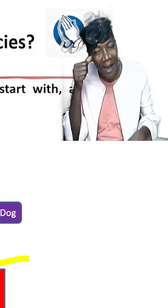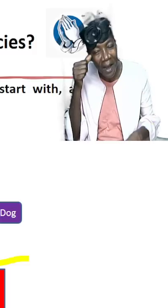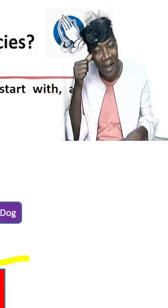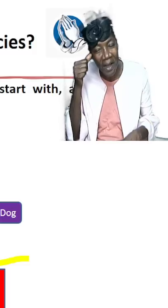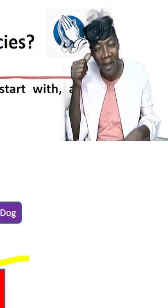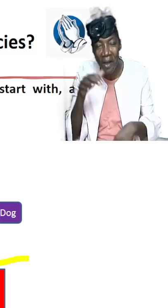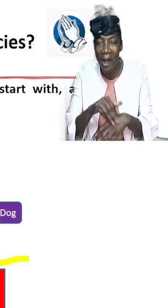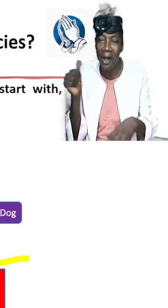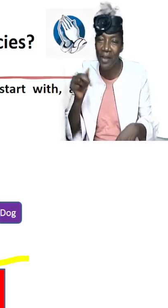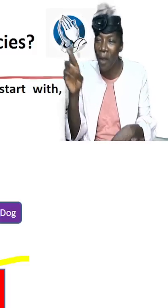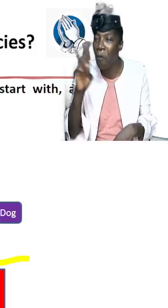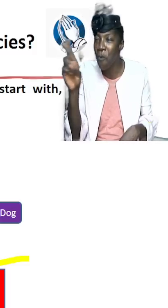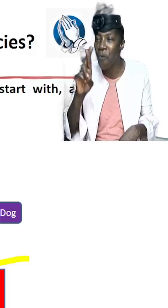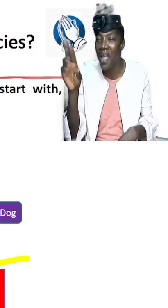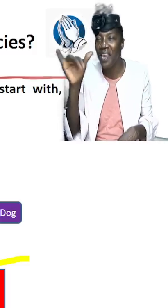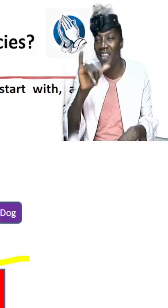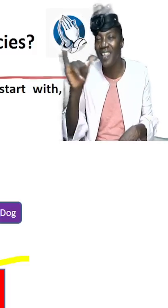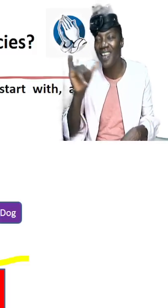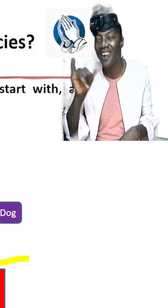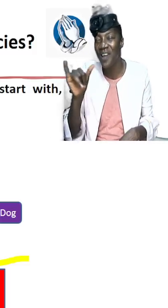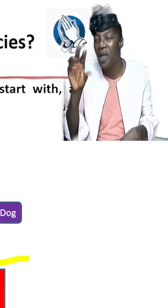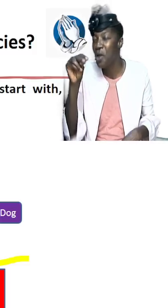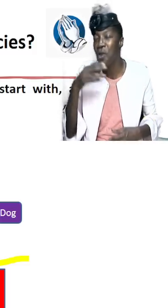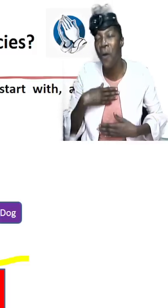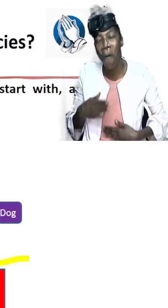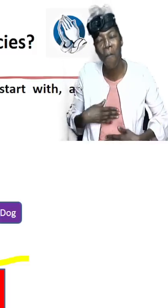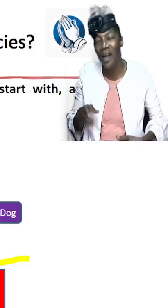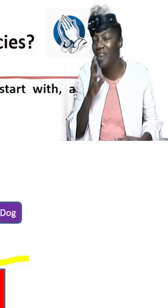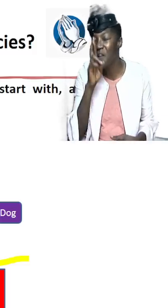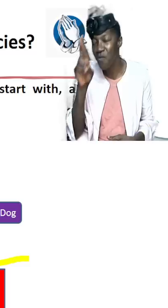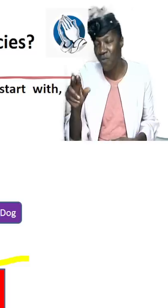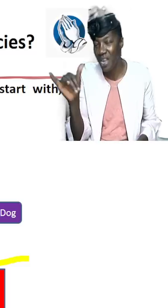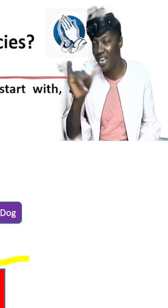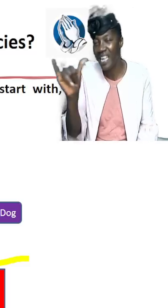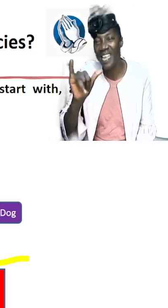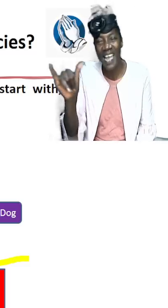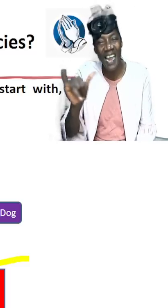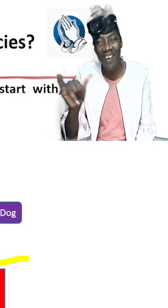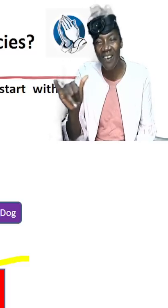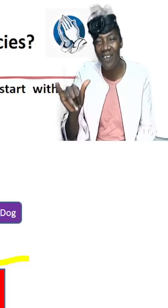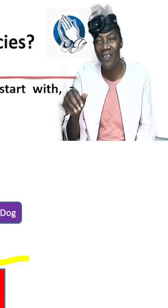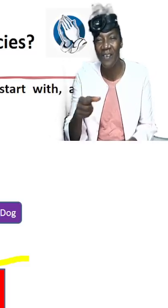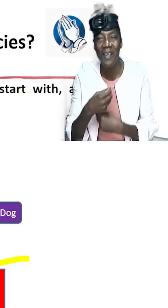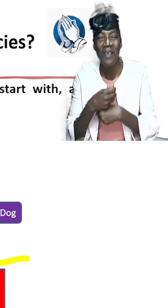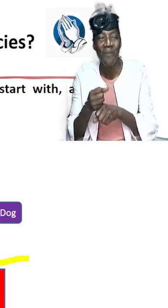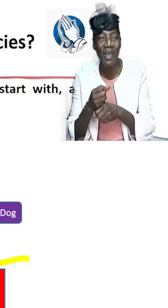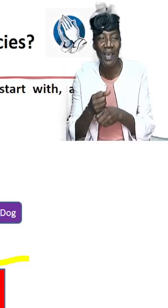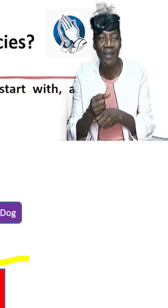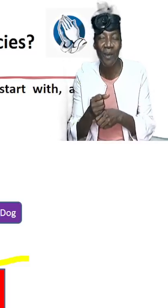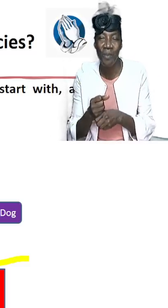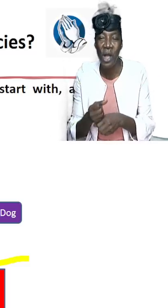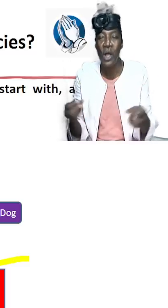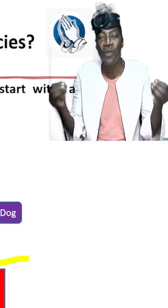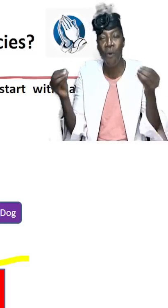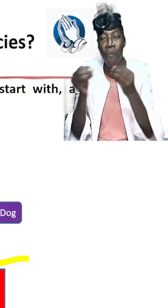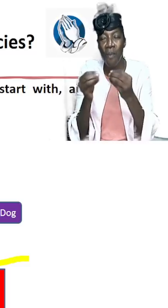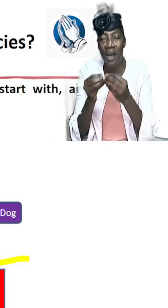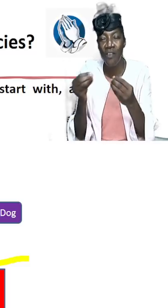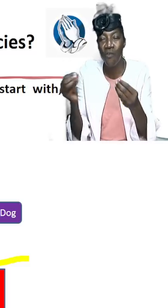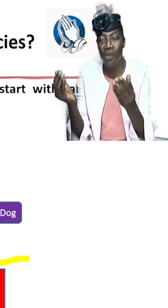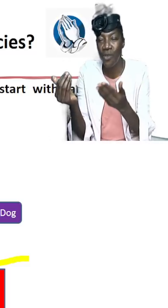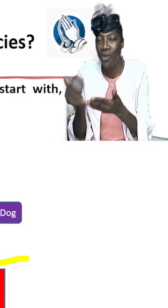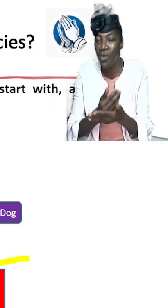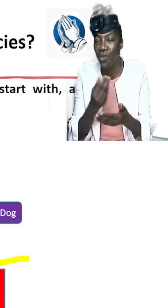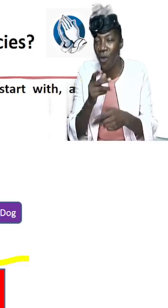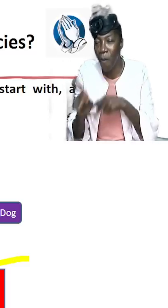red and some yellow. Nobody's really yellow and so forth, but we just make it up to match up a certain people,